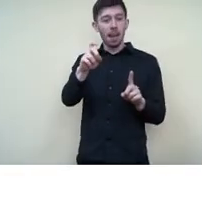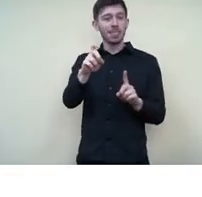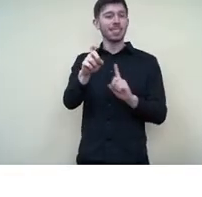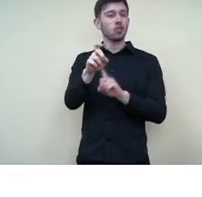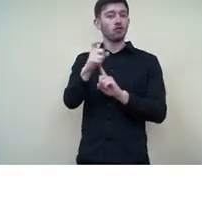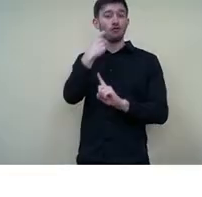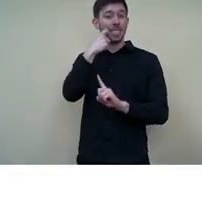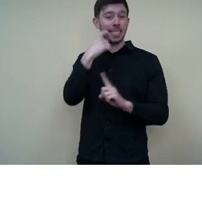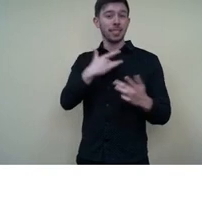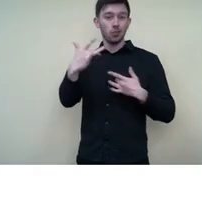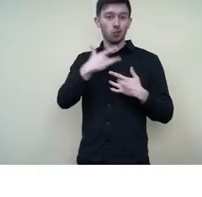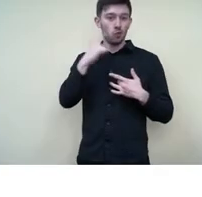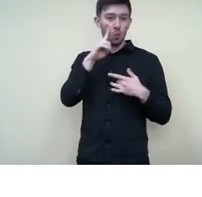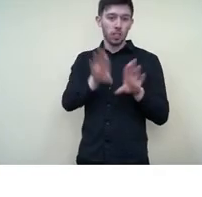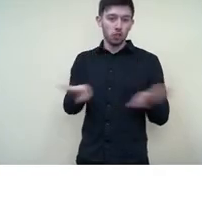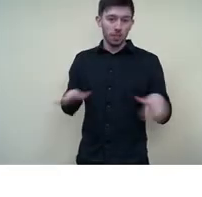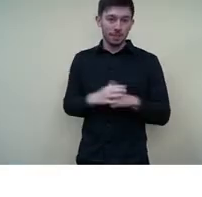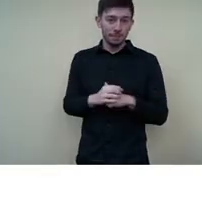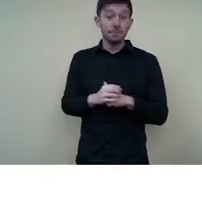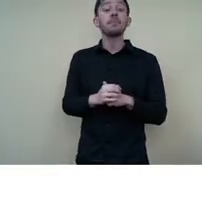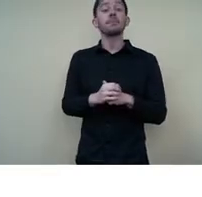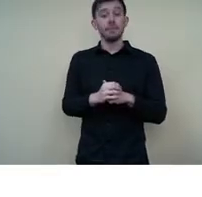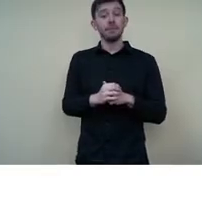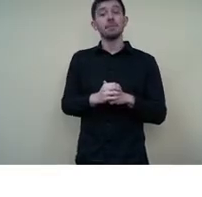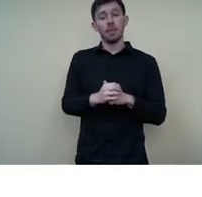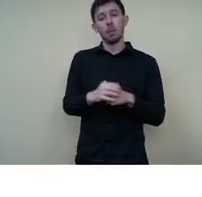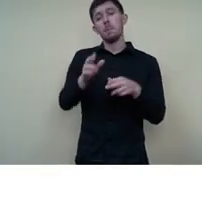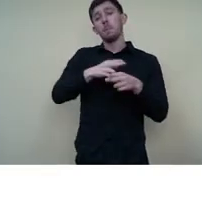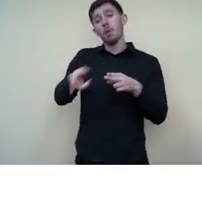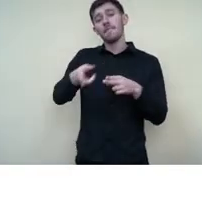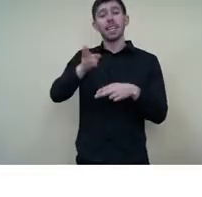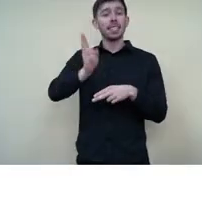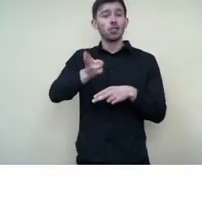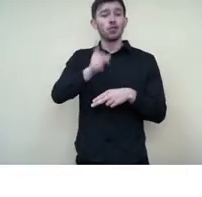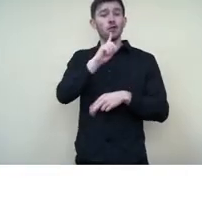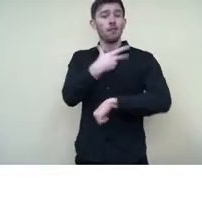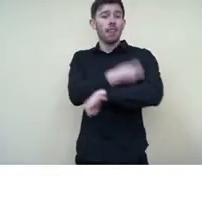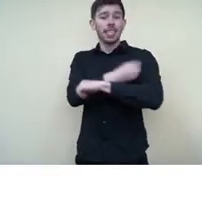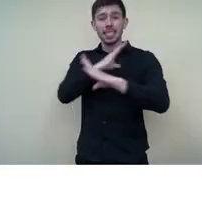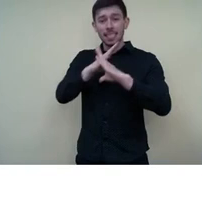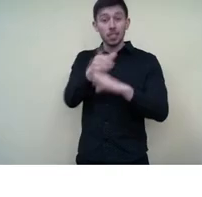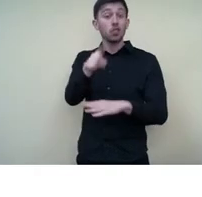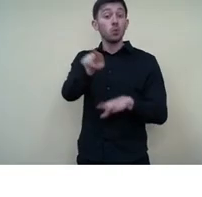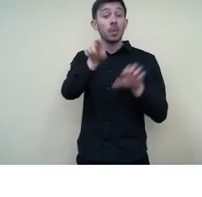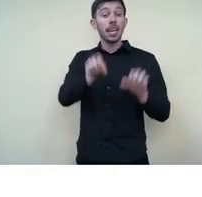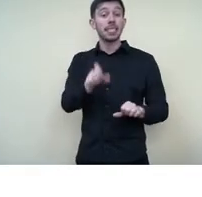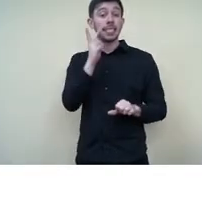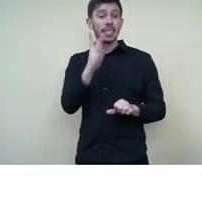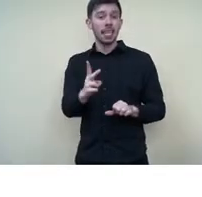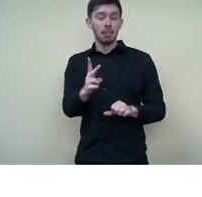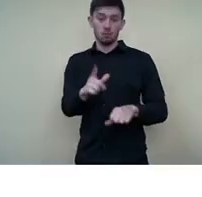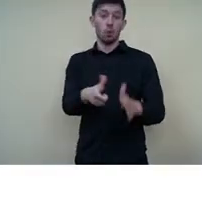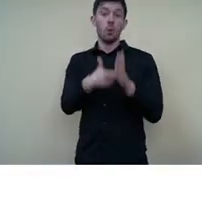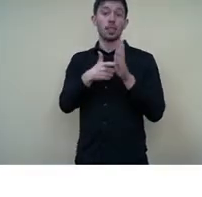that we have amongst children. And so here we have a pretty brief history of vaccines. And what you can see, as I said, is that it takes a